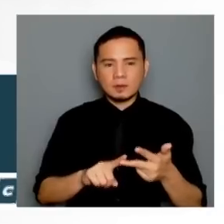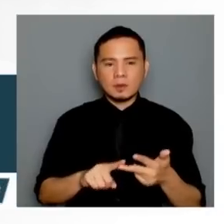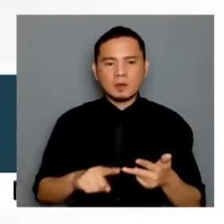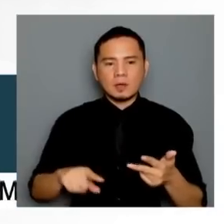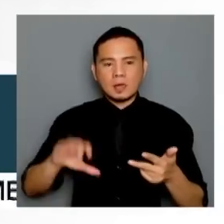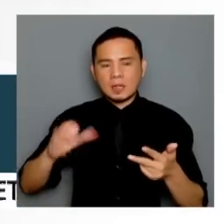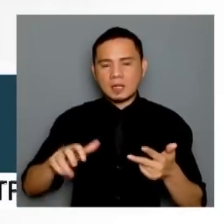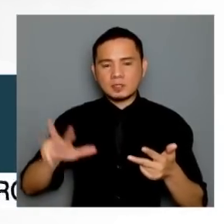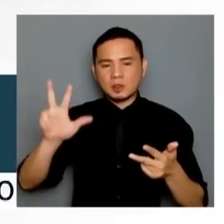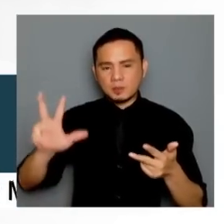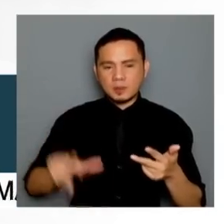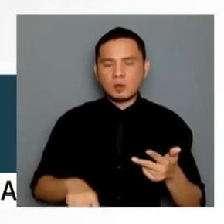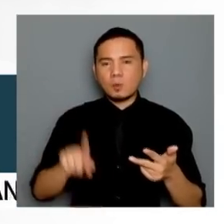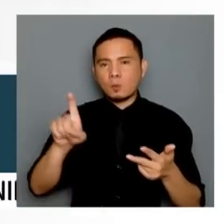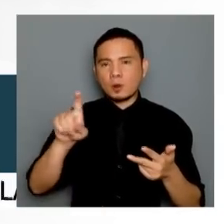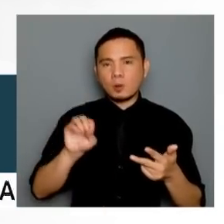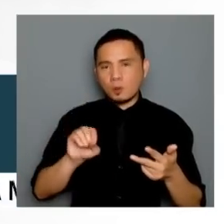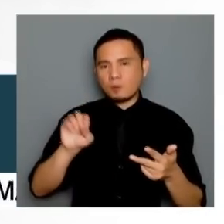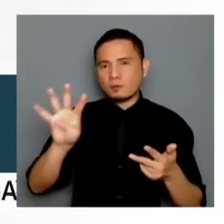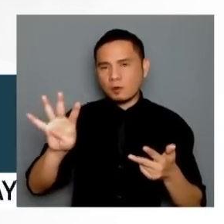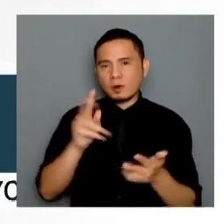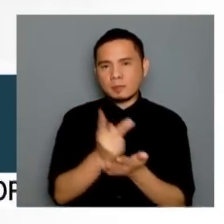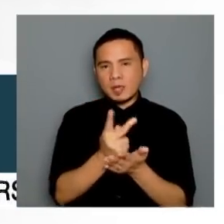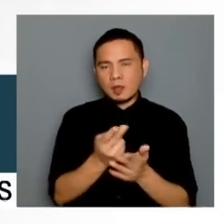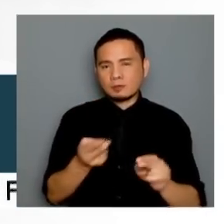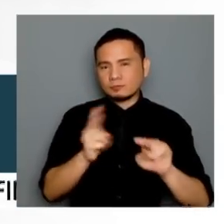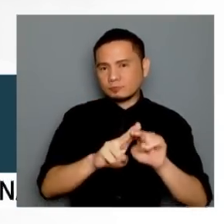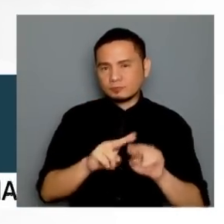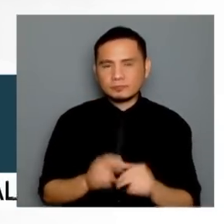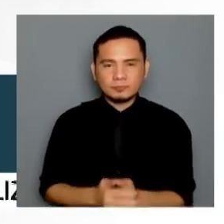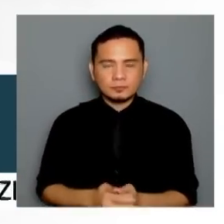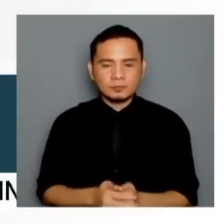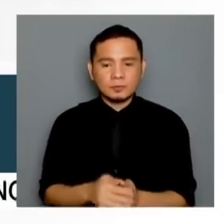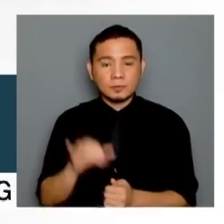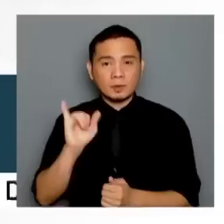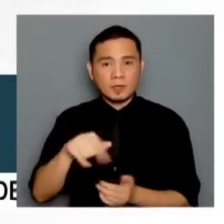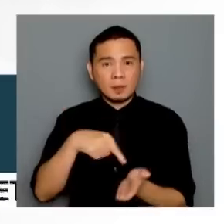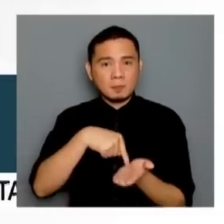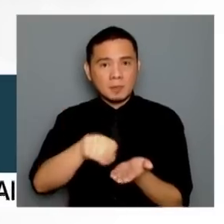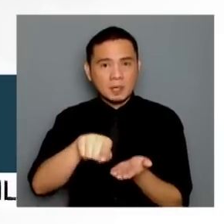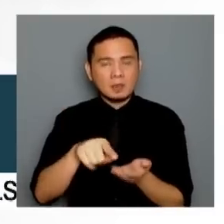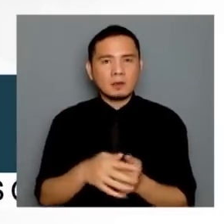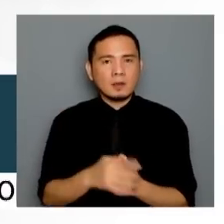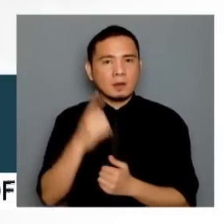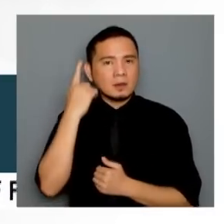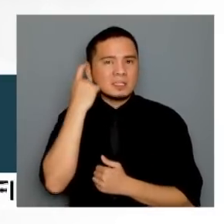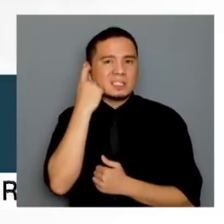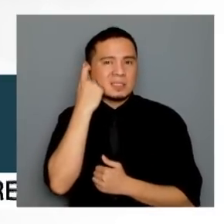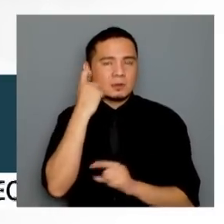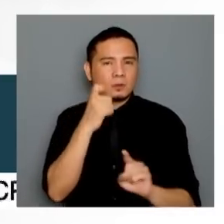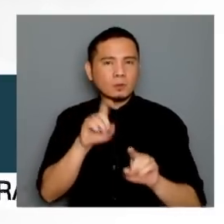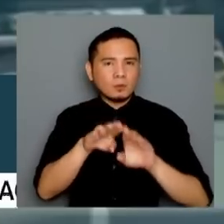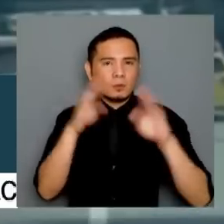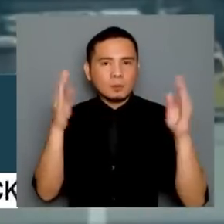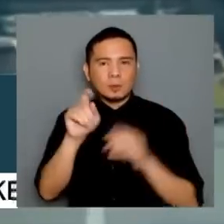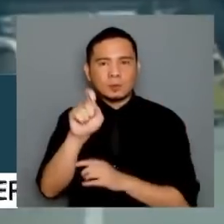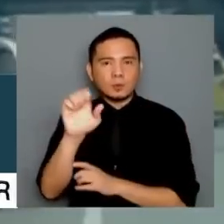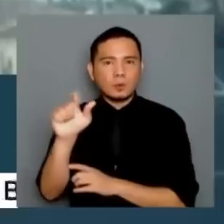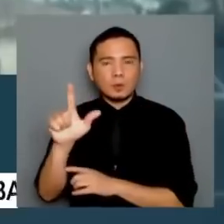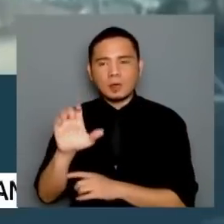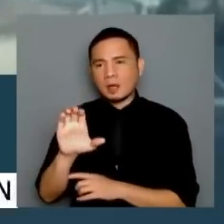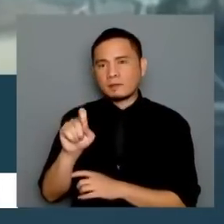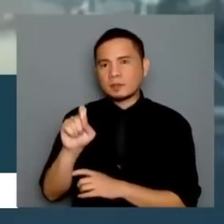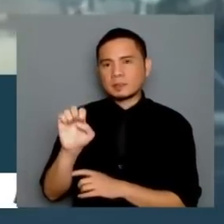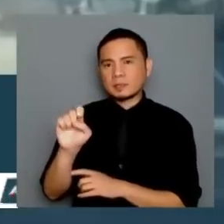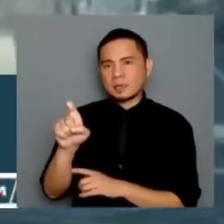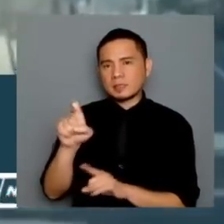pesos for Class 3 vehicles. The additional toll is for the recently opened extension of the Cavitex C5 link,